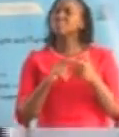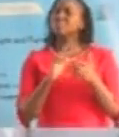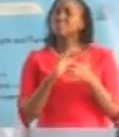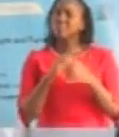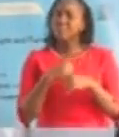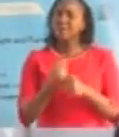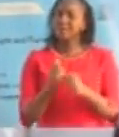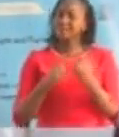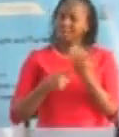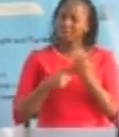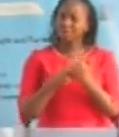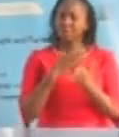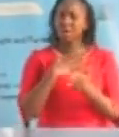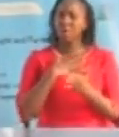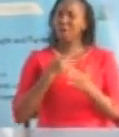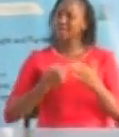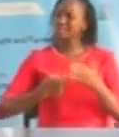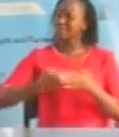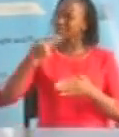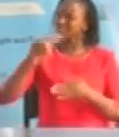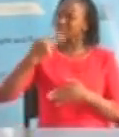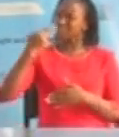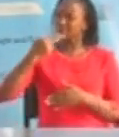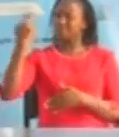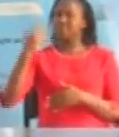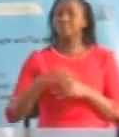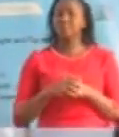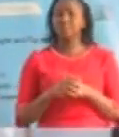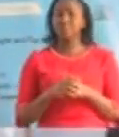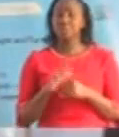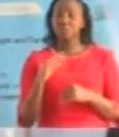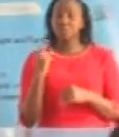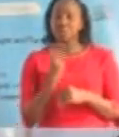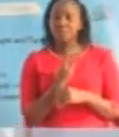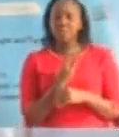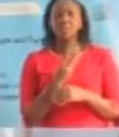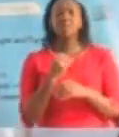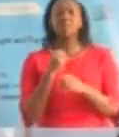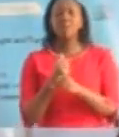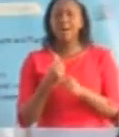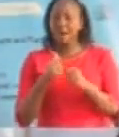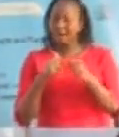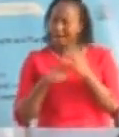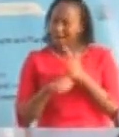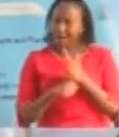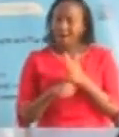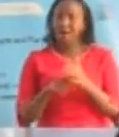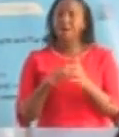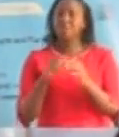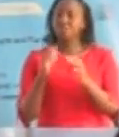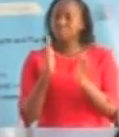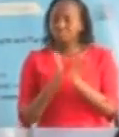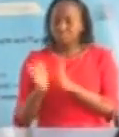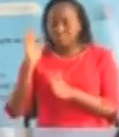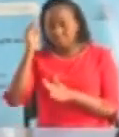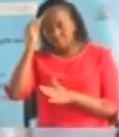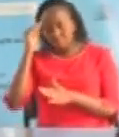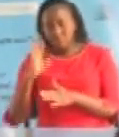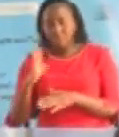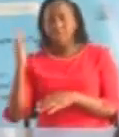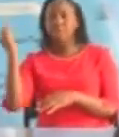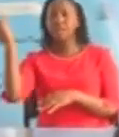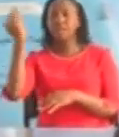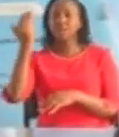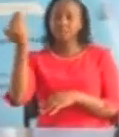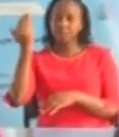support learning. We have embarked on preparing lecturers and students for asynchronous